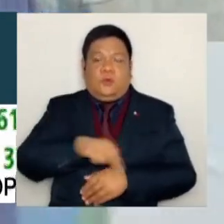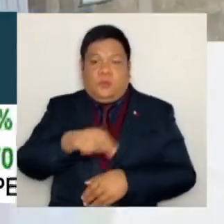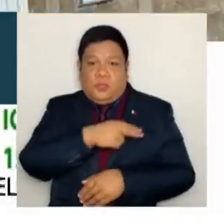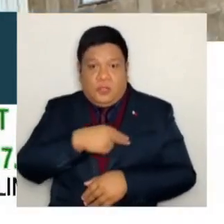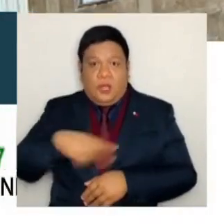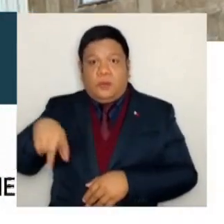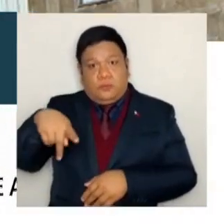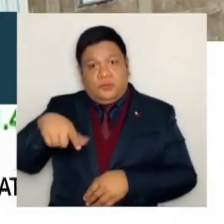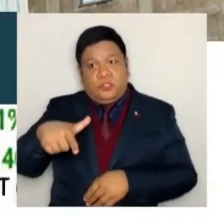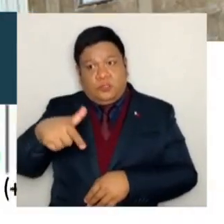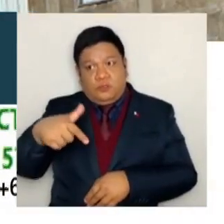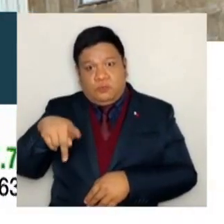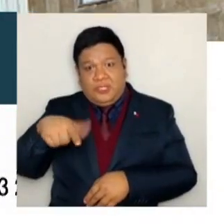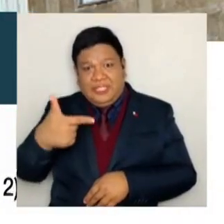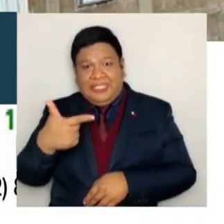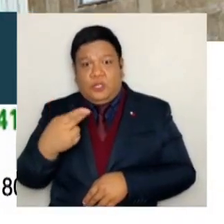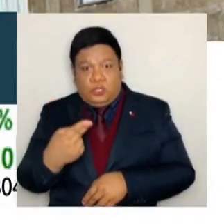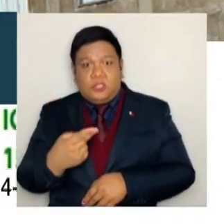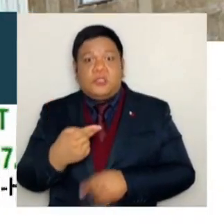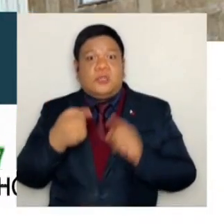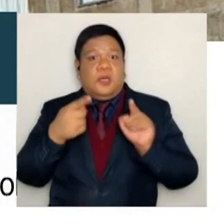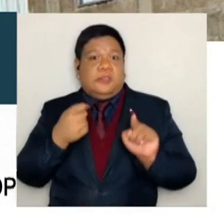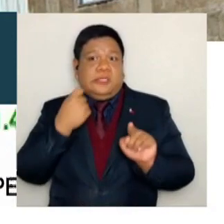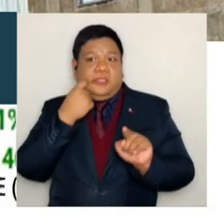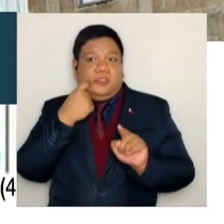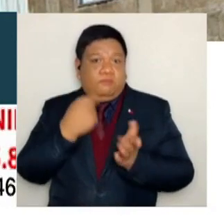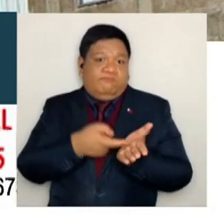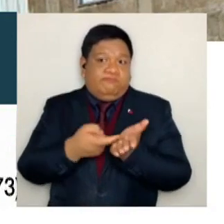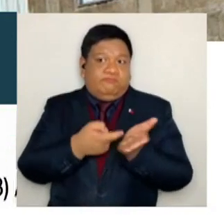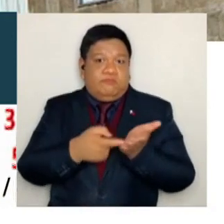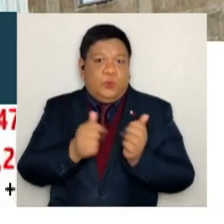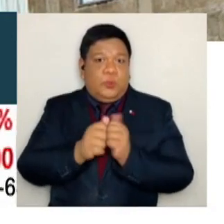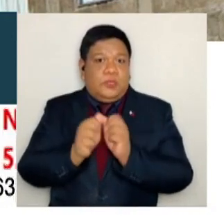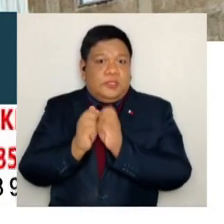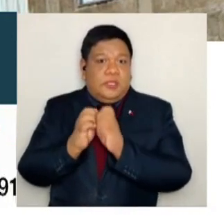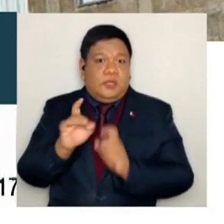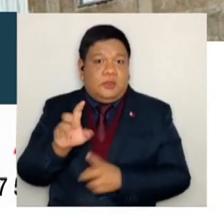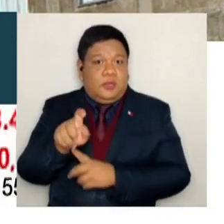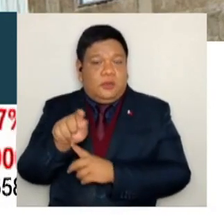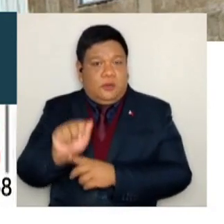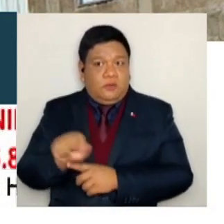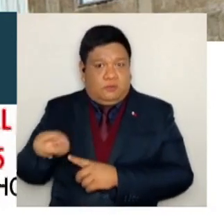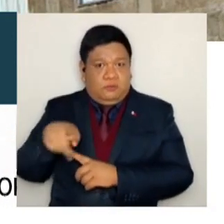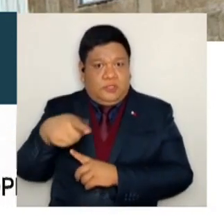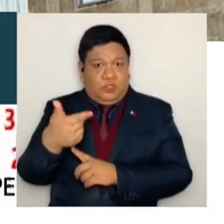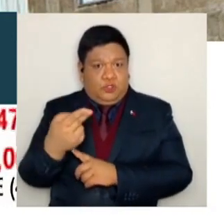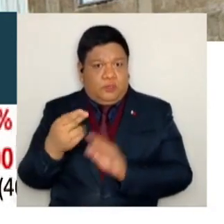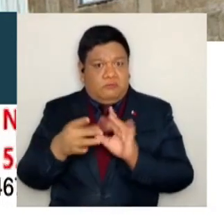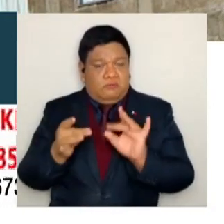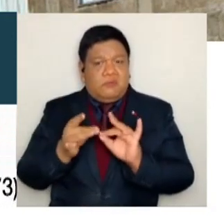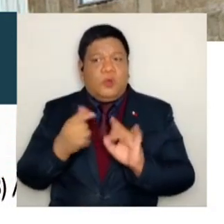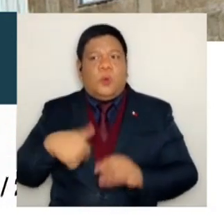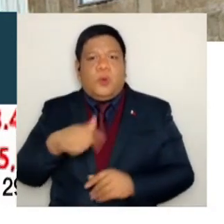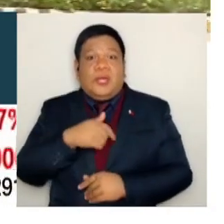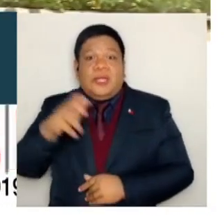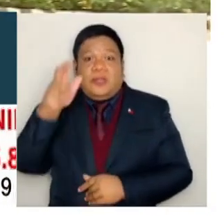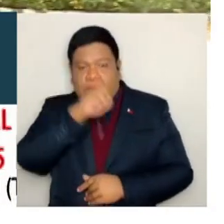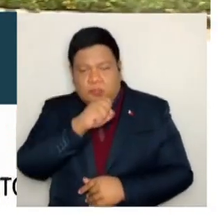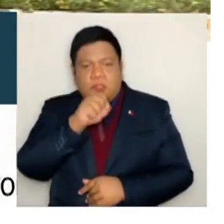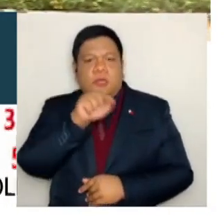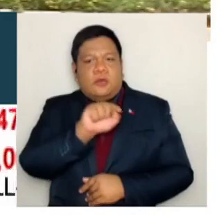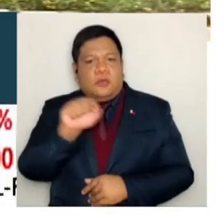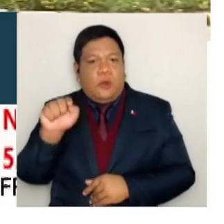Hospital, in a recent discussion about the Delta variant, has basically said, we assume every case is